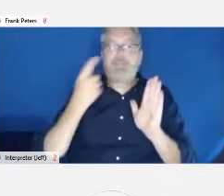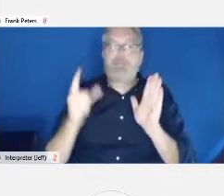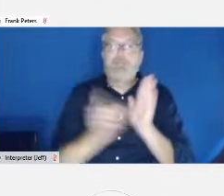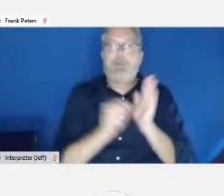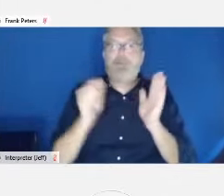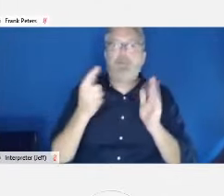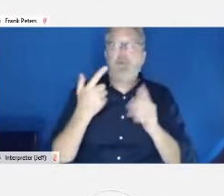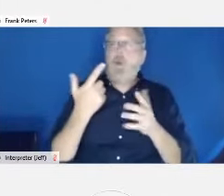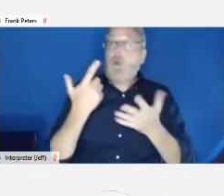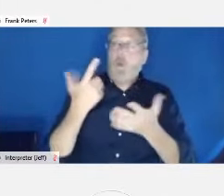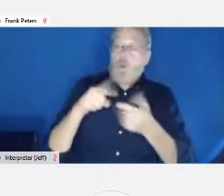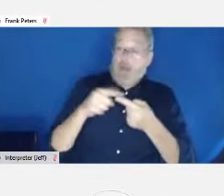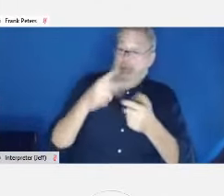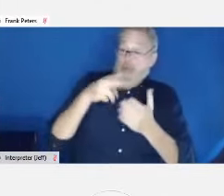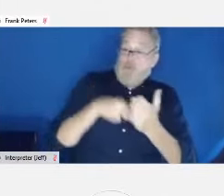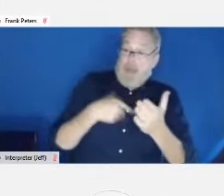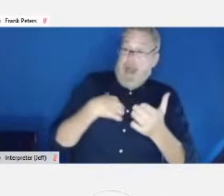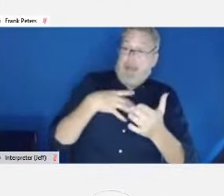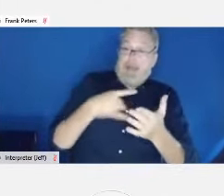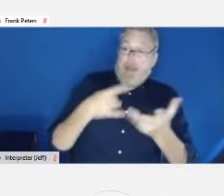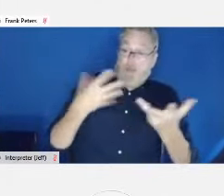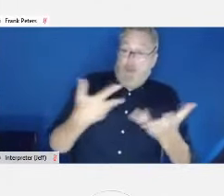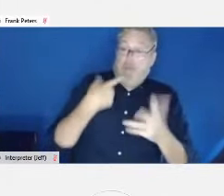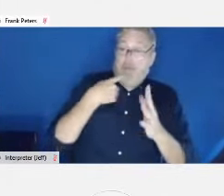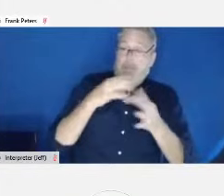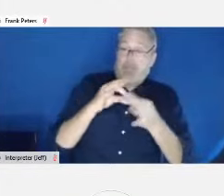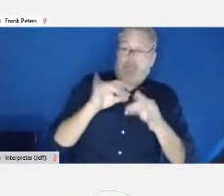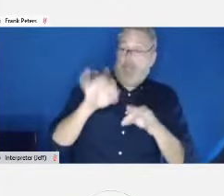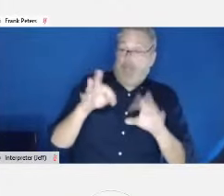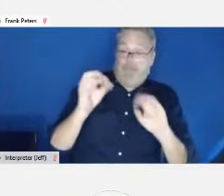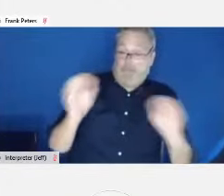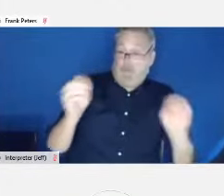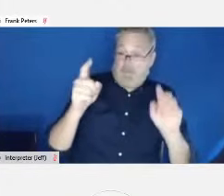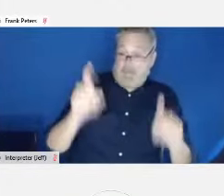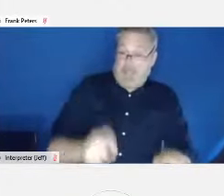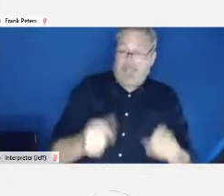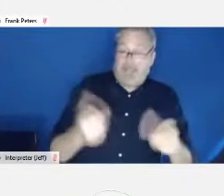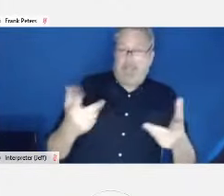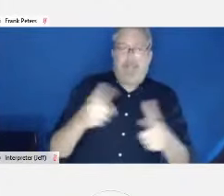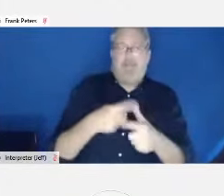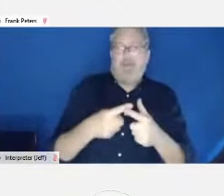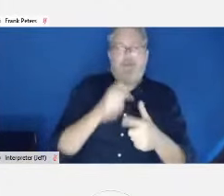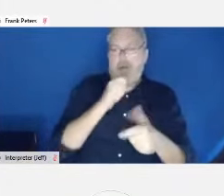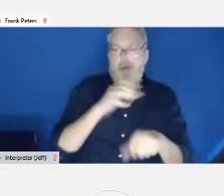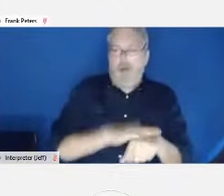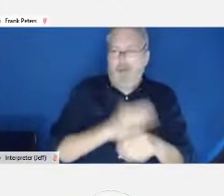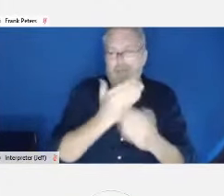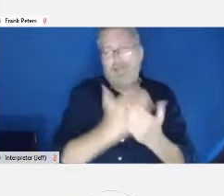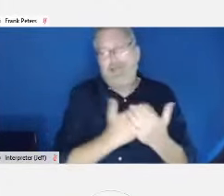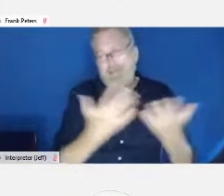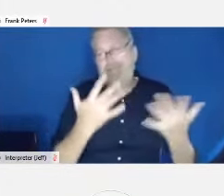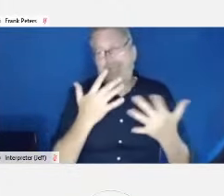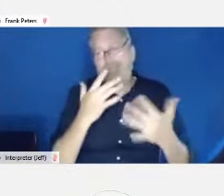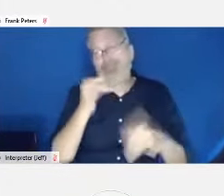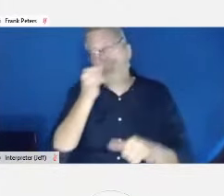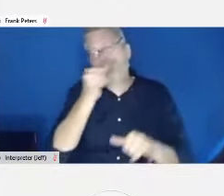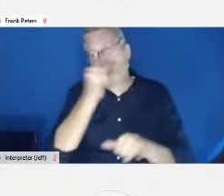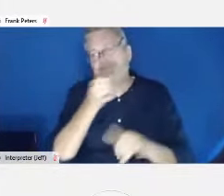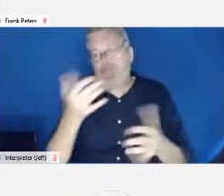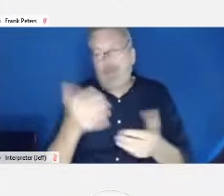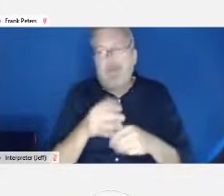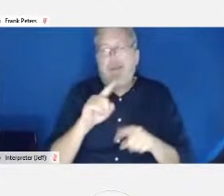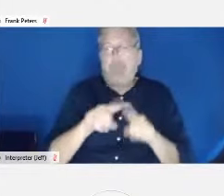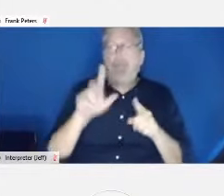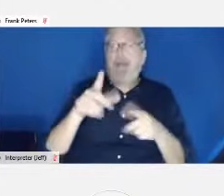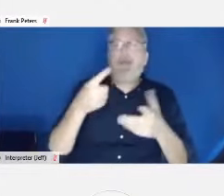the New York Times article when I read it was they pointed out that if you're not testing, you won't be on the list. But Aaron, what would you